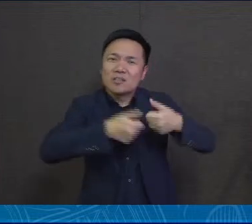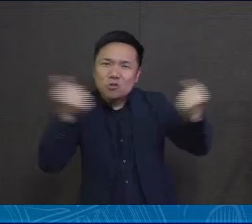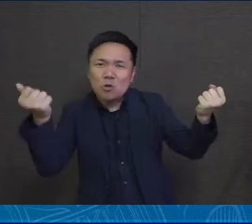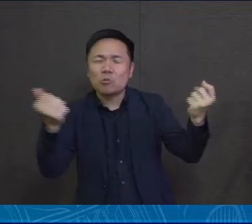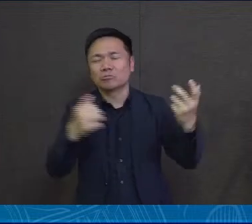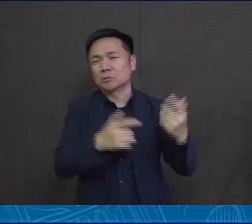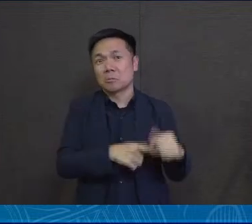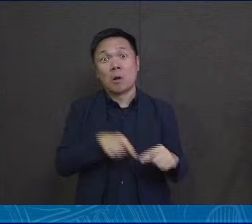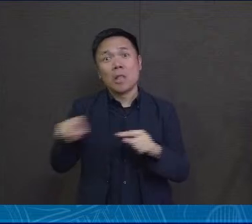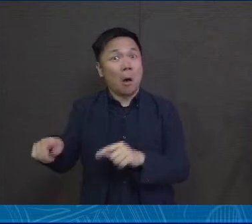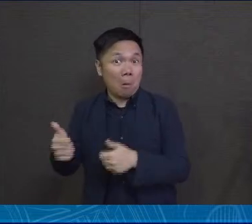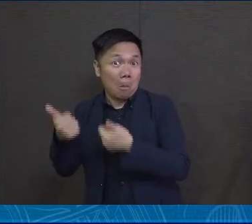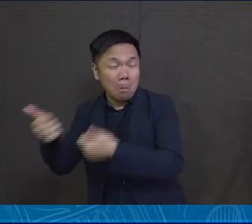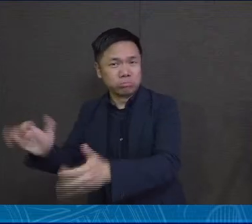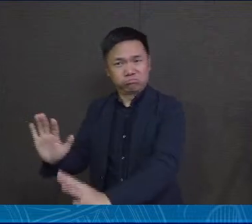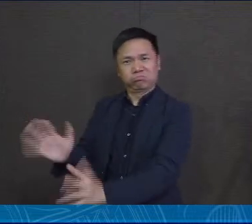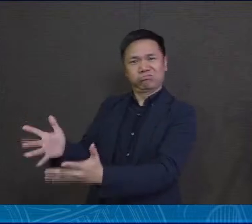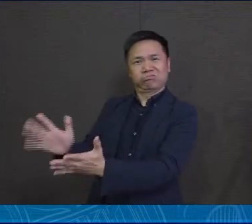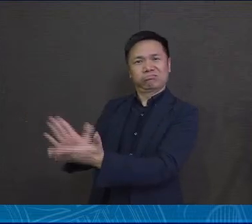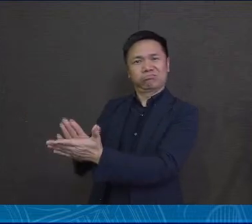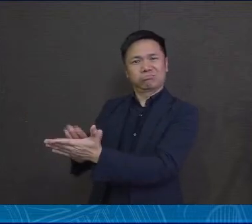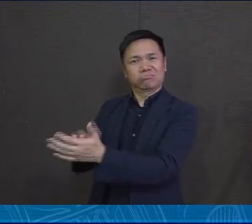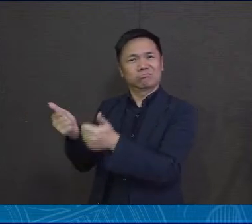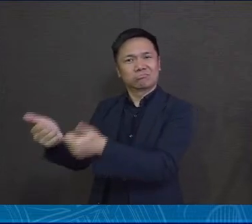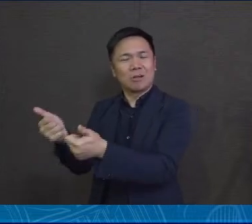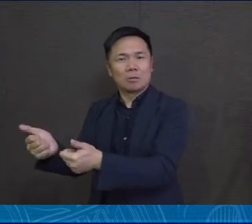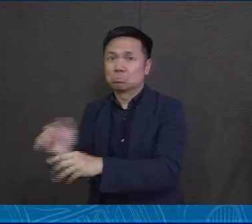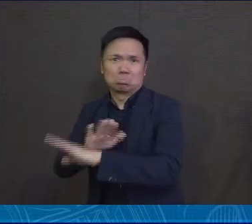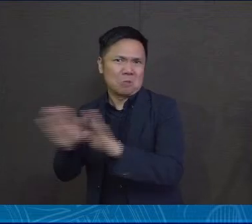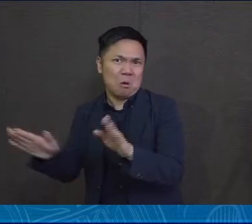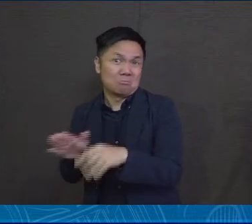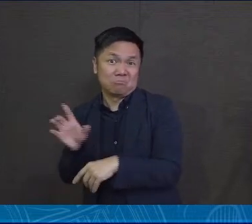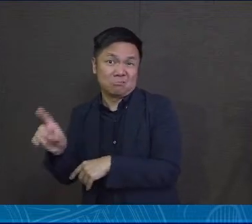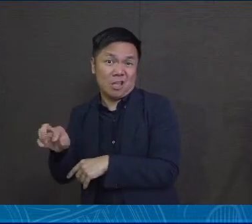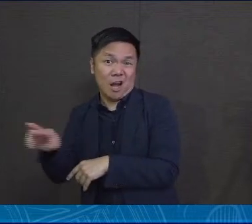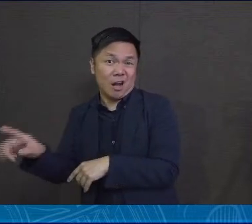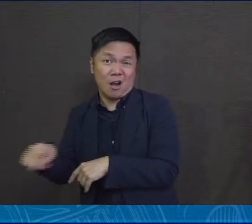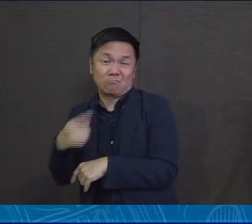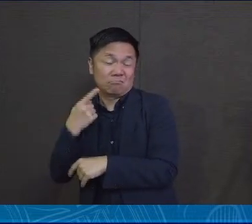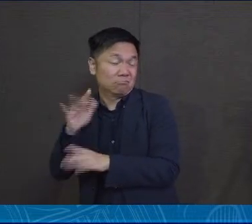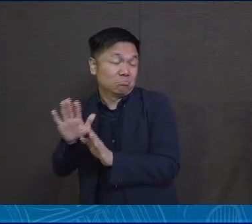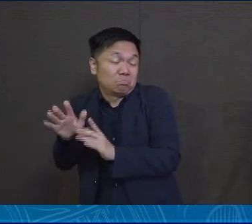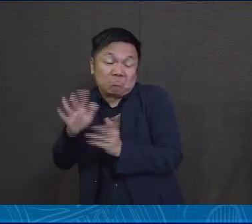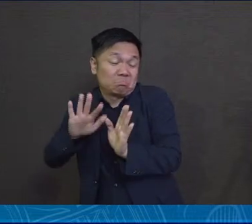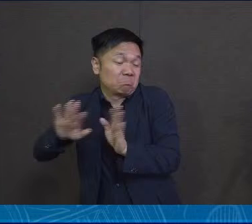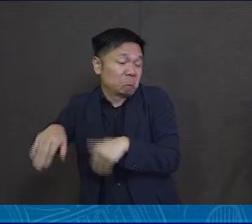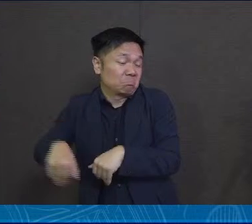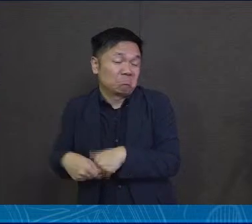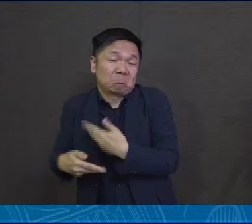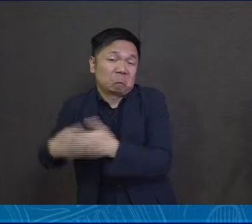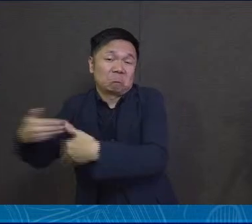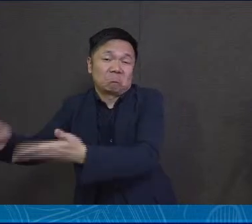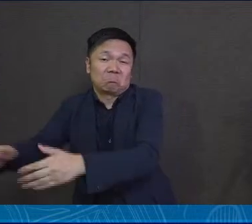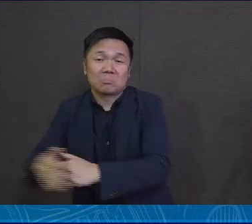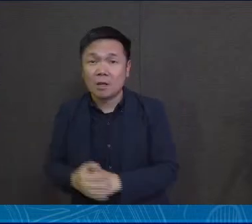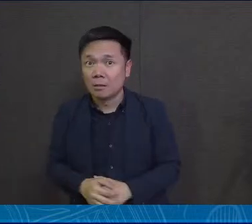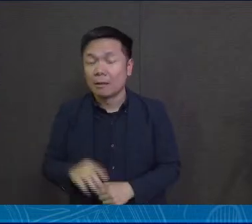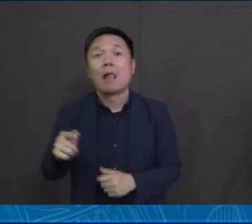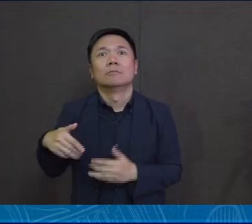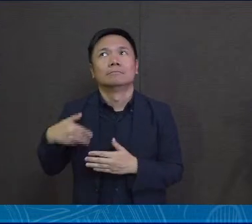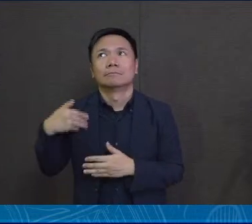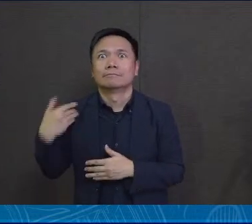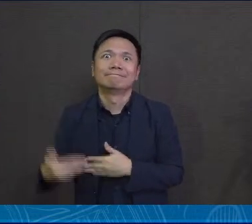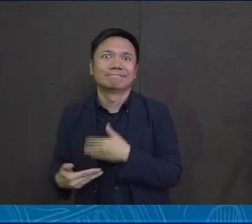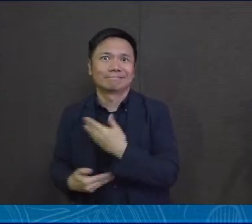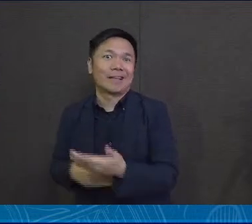about successes of disaster risk reduction. It's very ironic. Then what happens? The